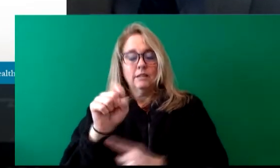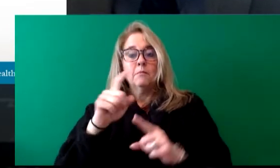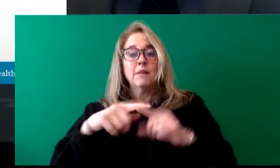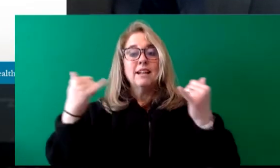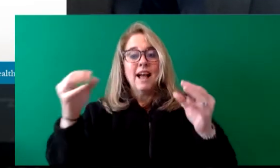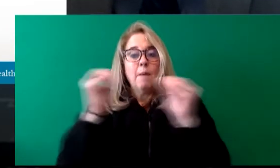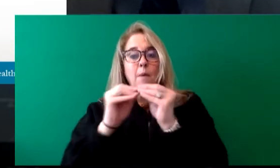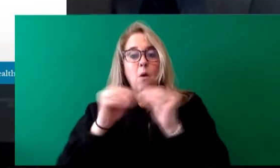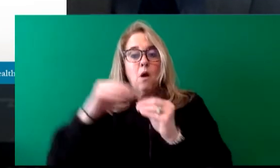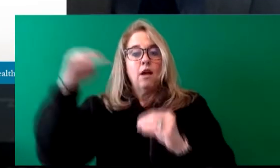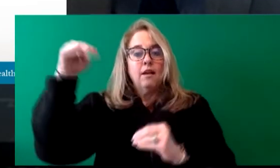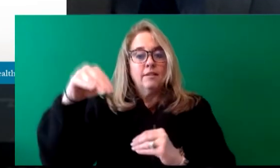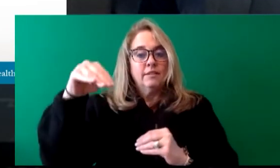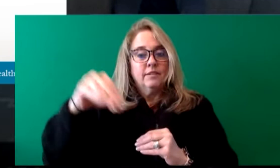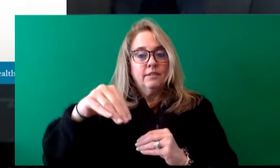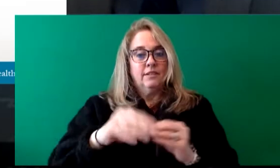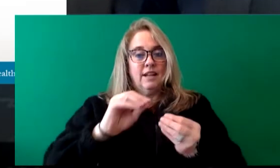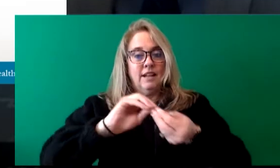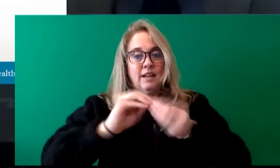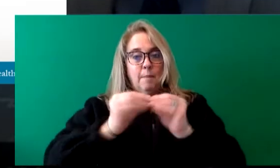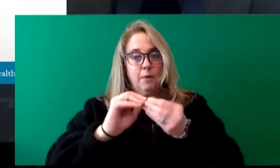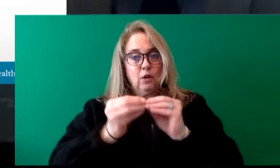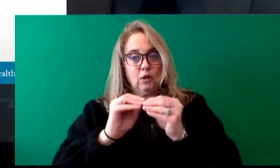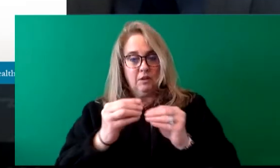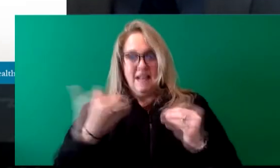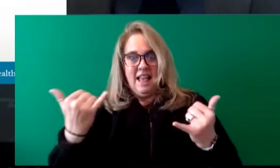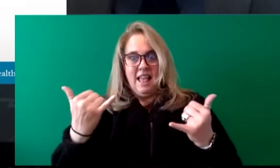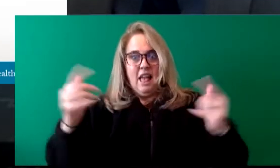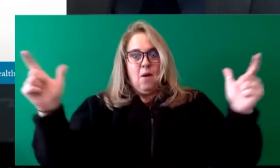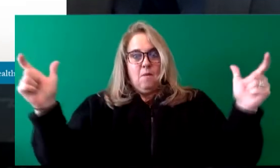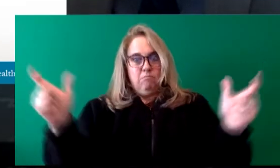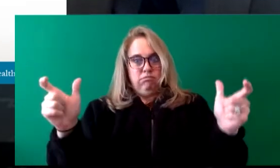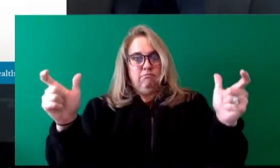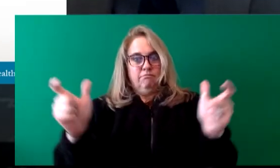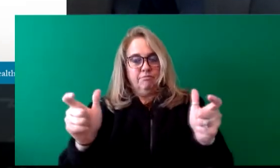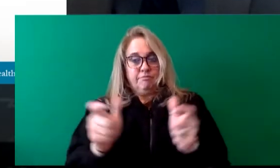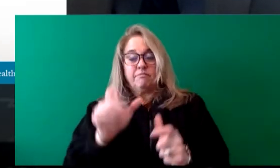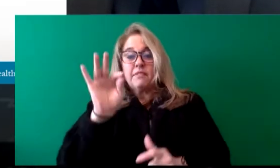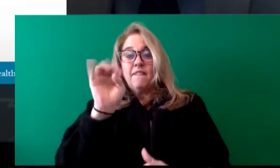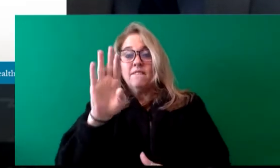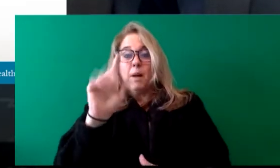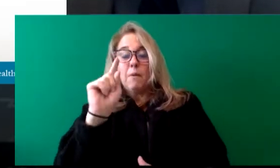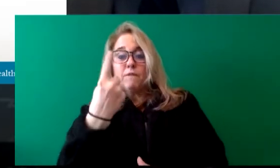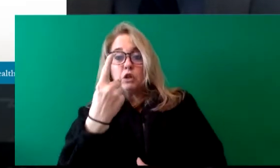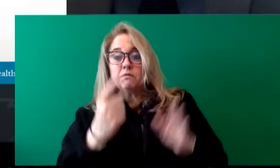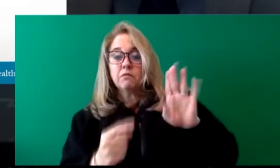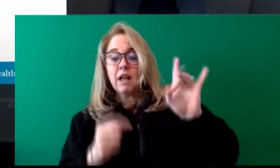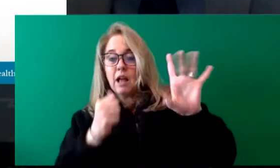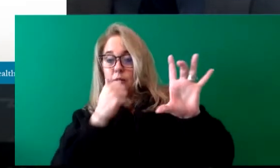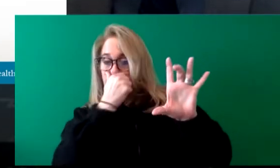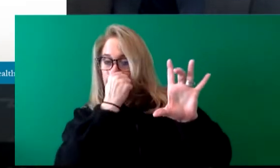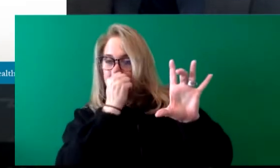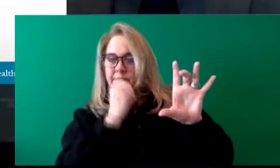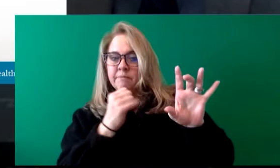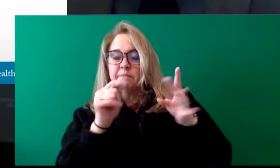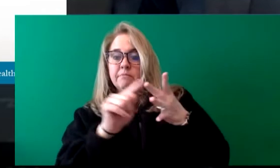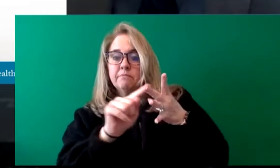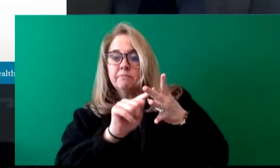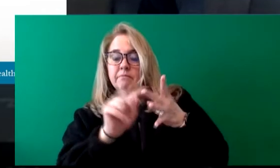the numbers have basically halved. So starting on February 1st, it was 800 roughly, then to 400, then to 200, then to